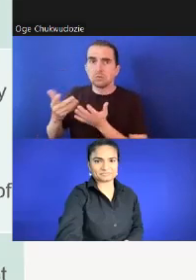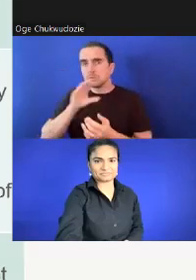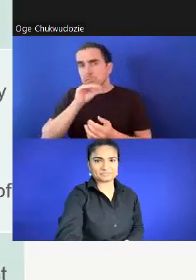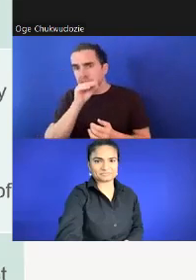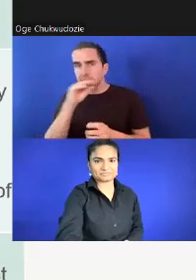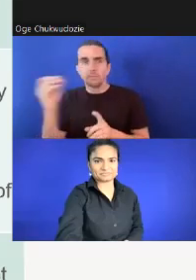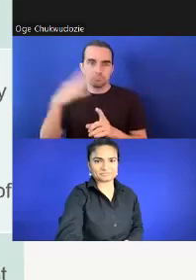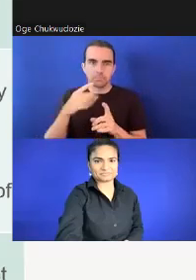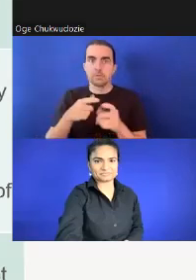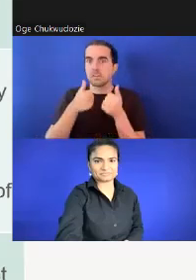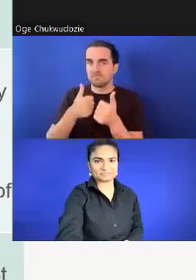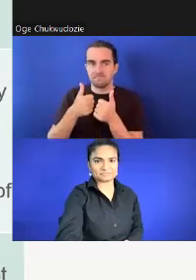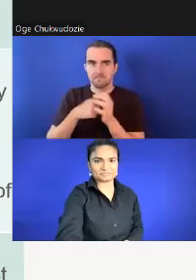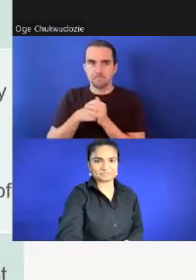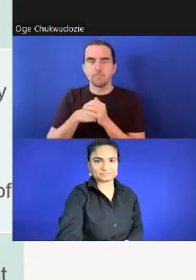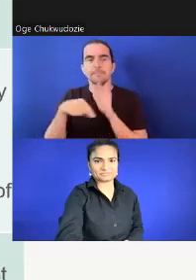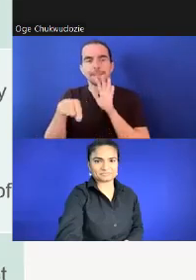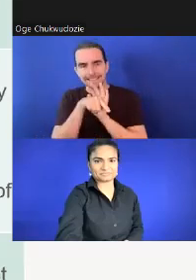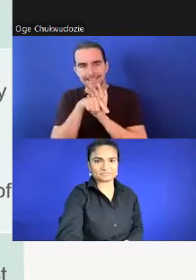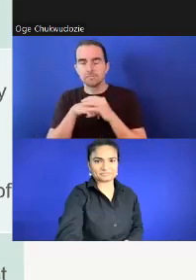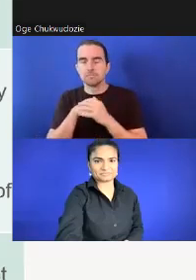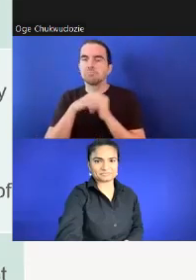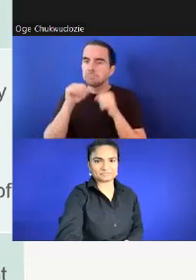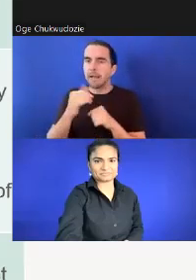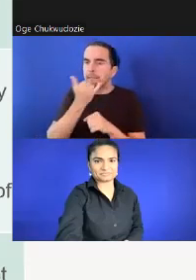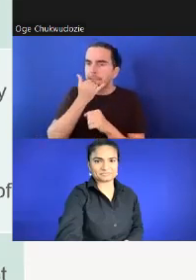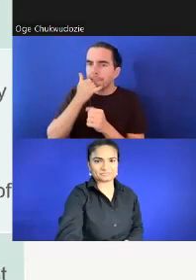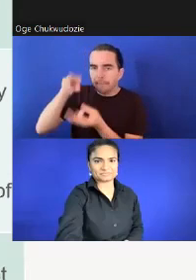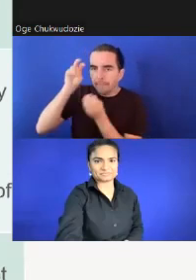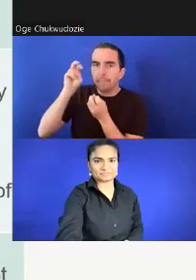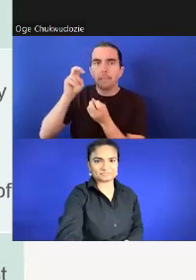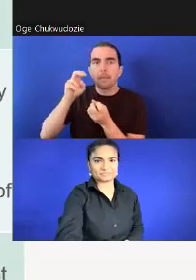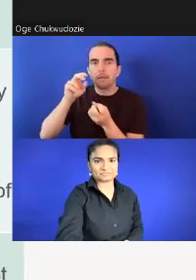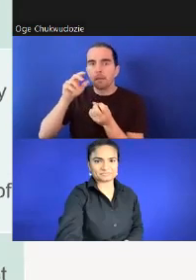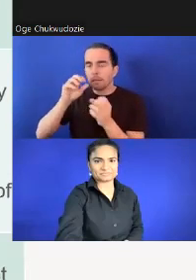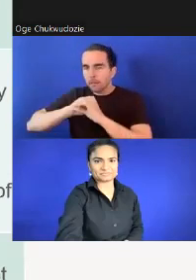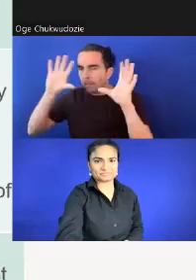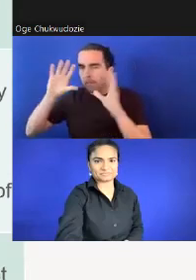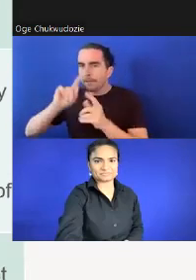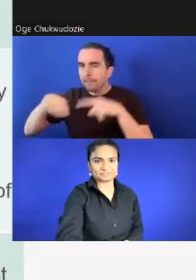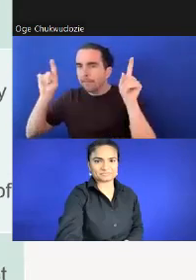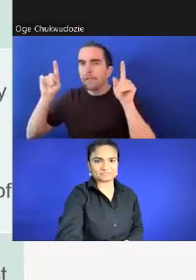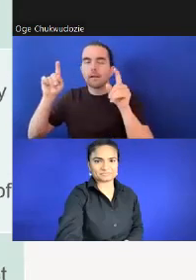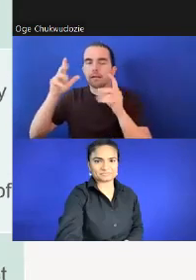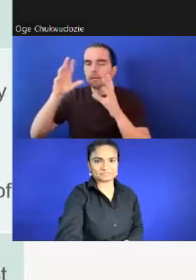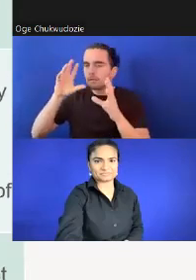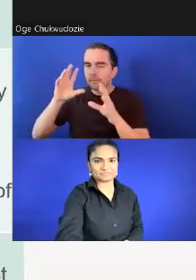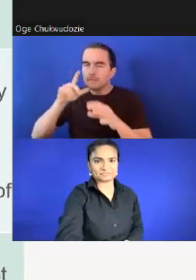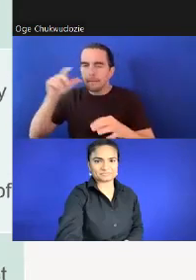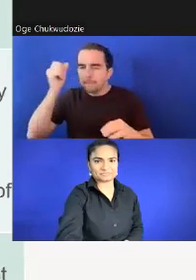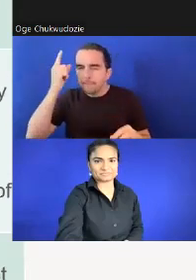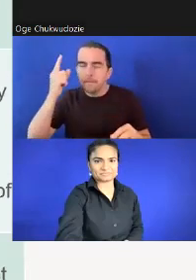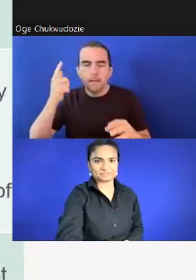it. If insufficient information to provide response, if the person using the voice recorder doesn't